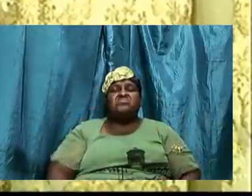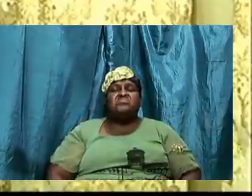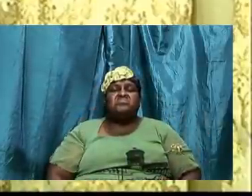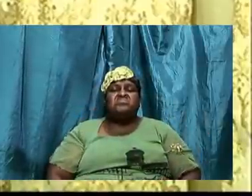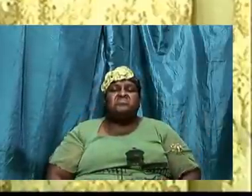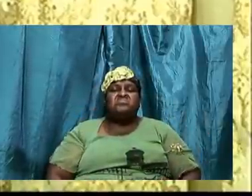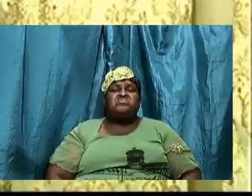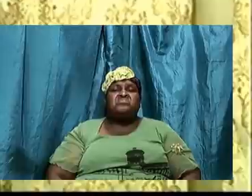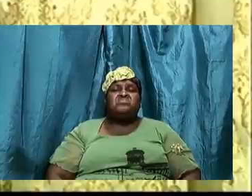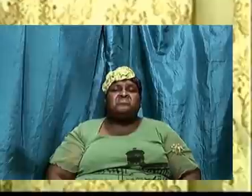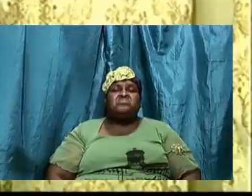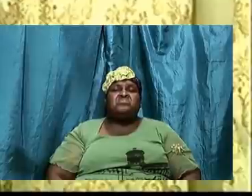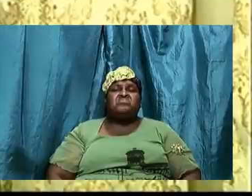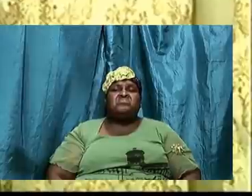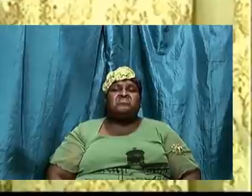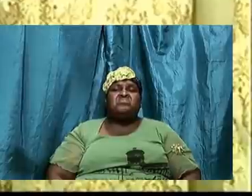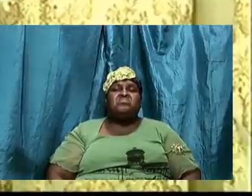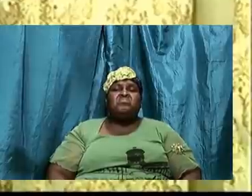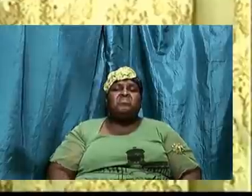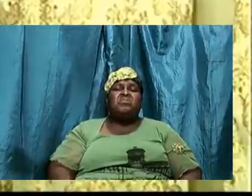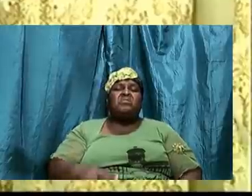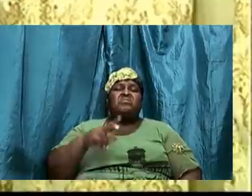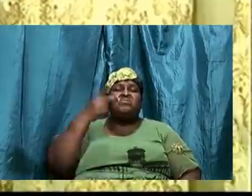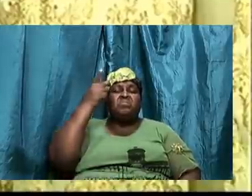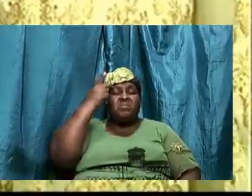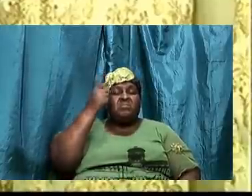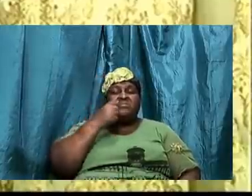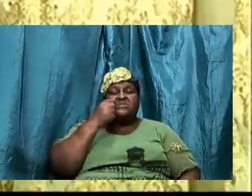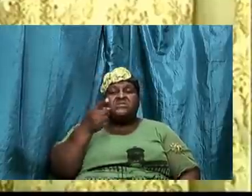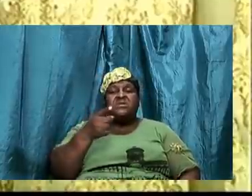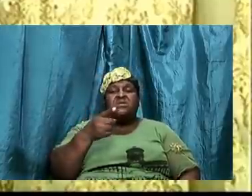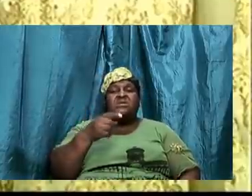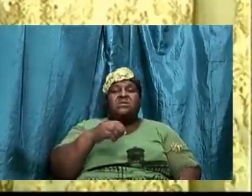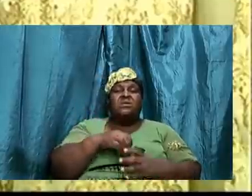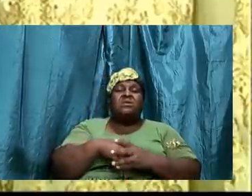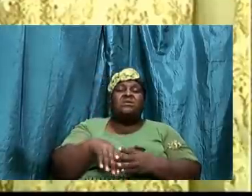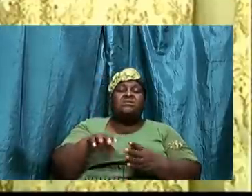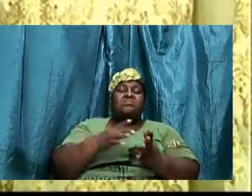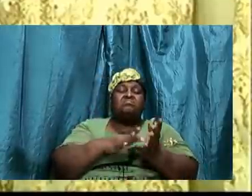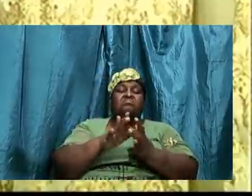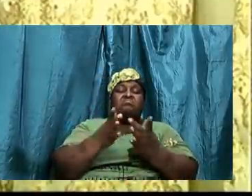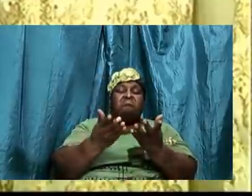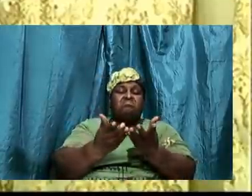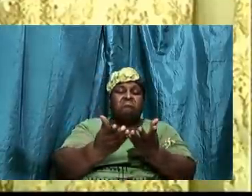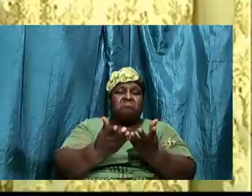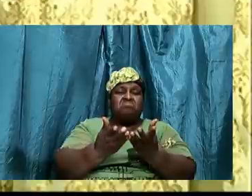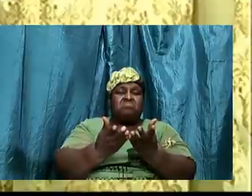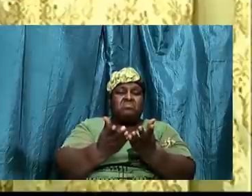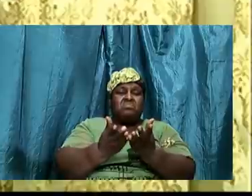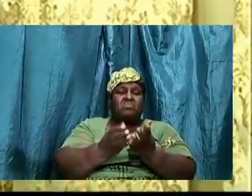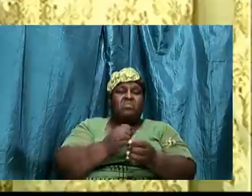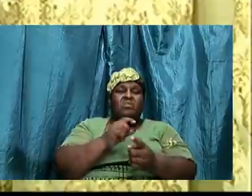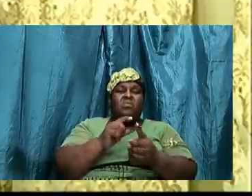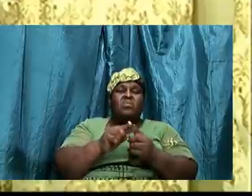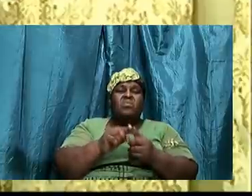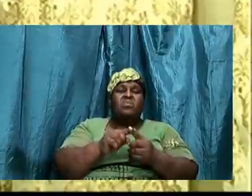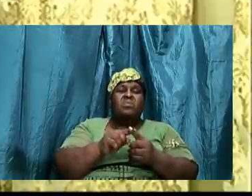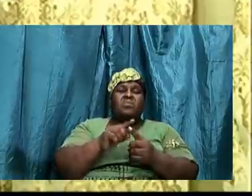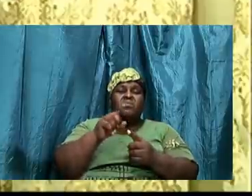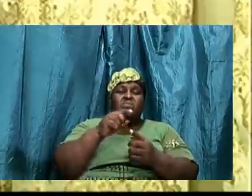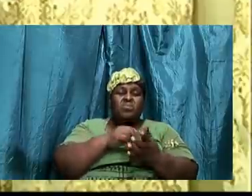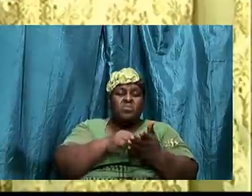it. The apostle says in the book of Ephesians, when he wrote to